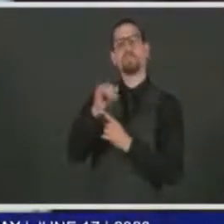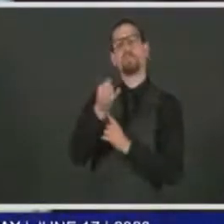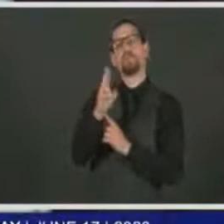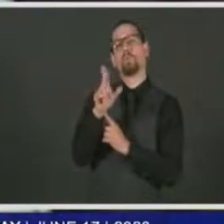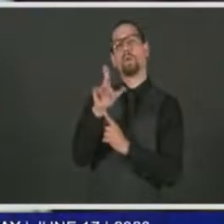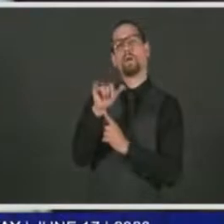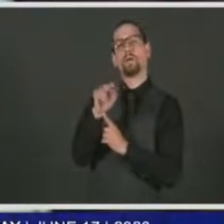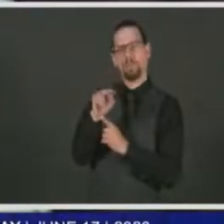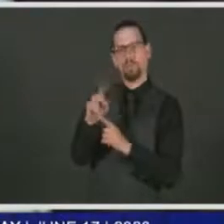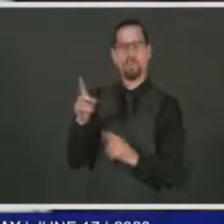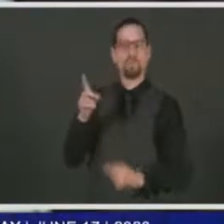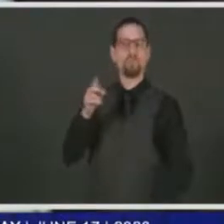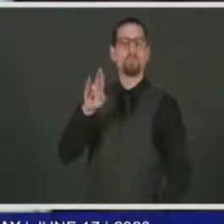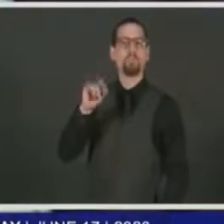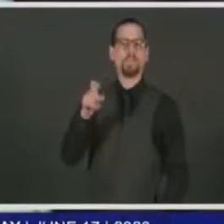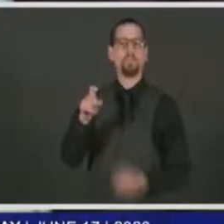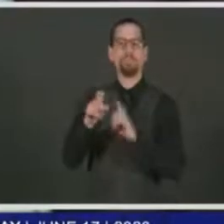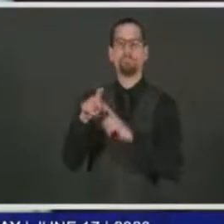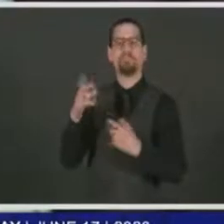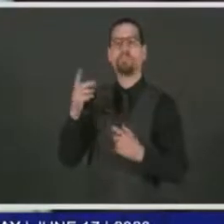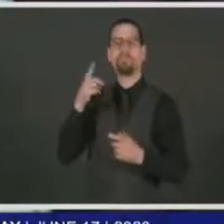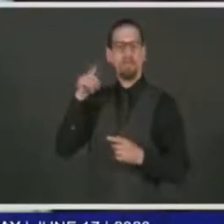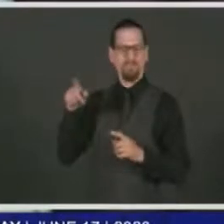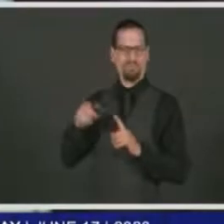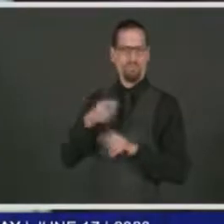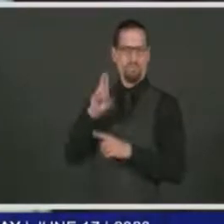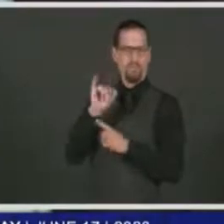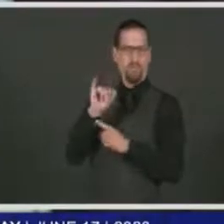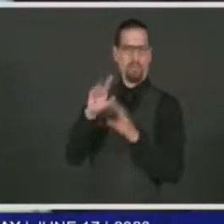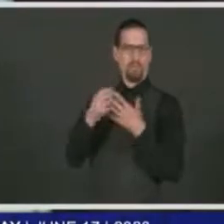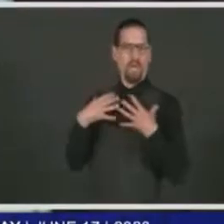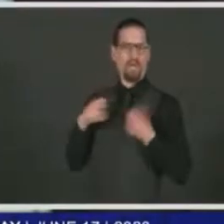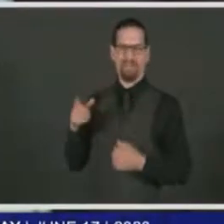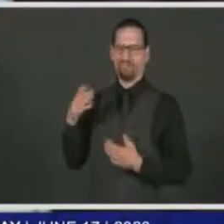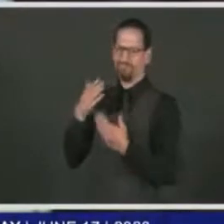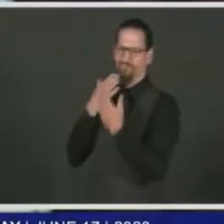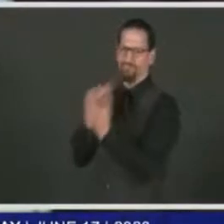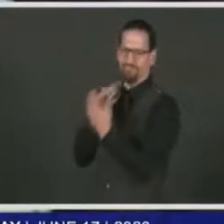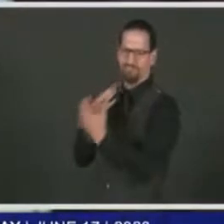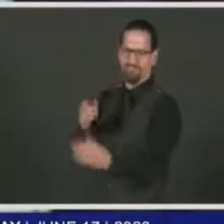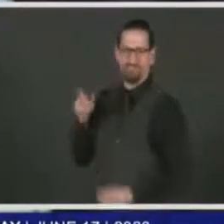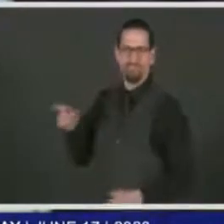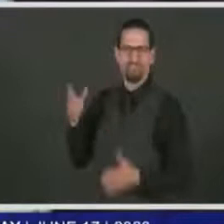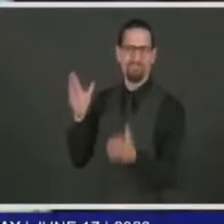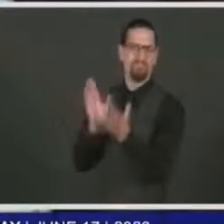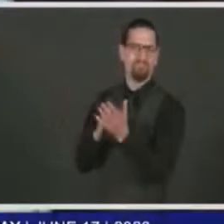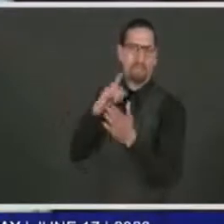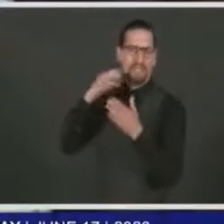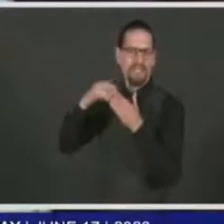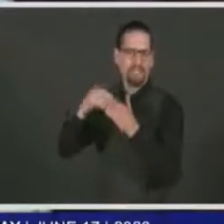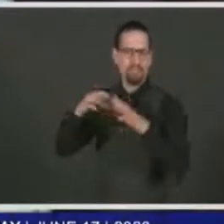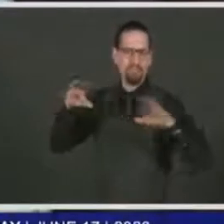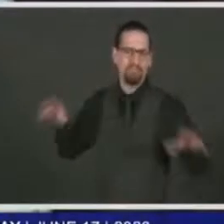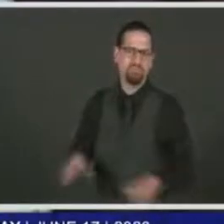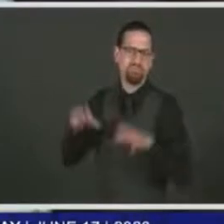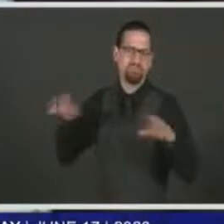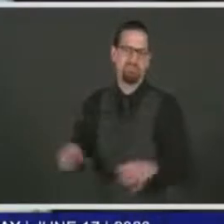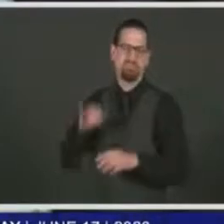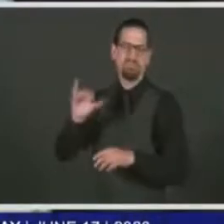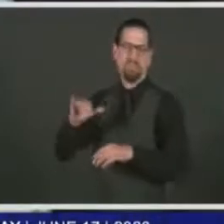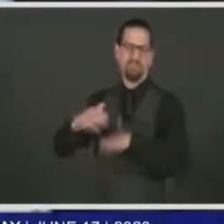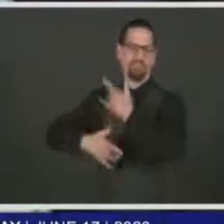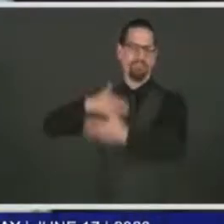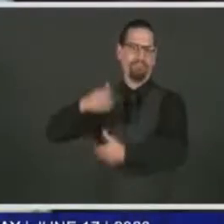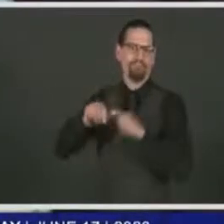streams who have been focused on this partnership from the state side, starting with Pawtucket and Central